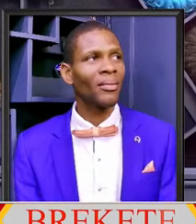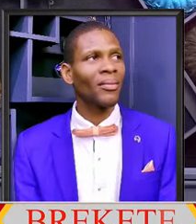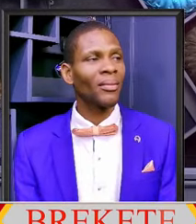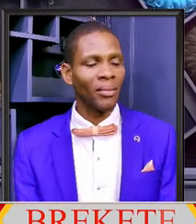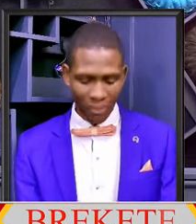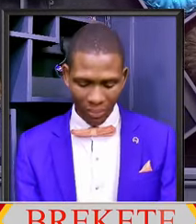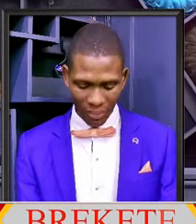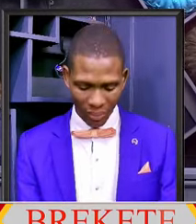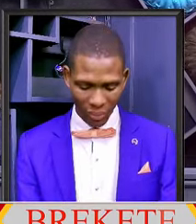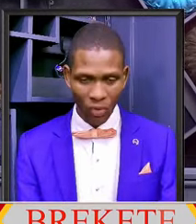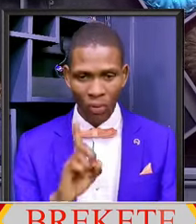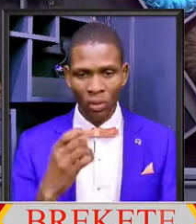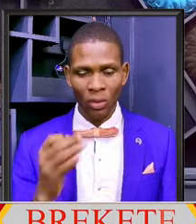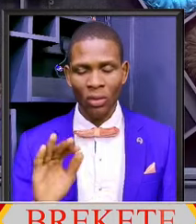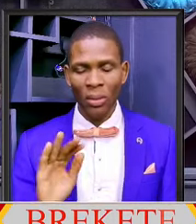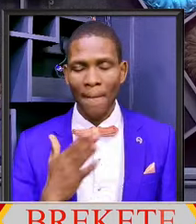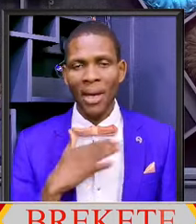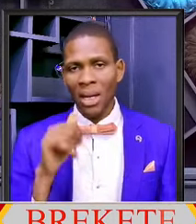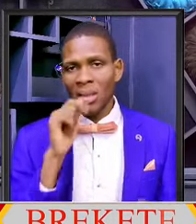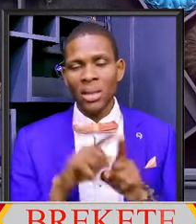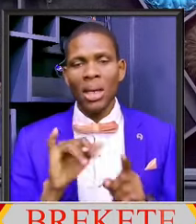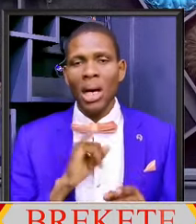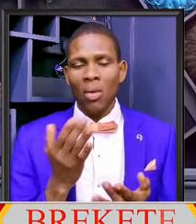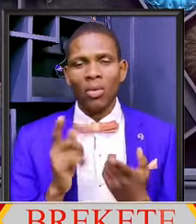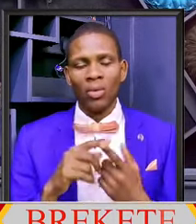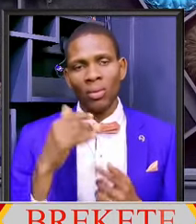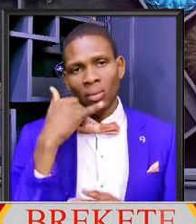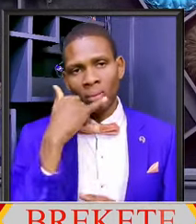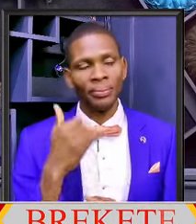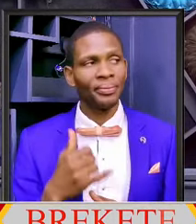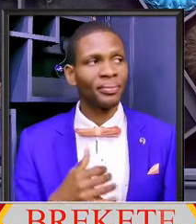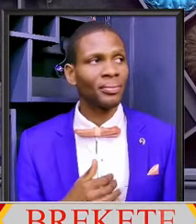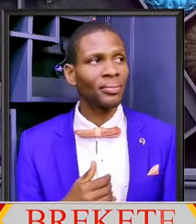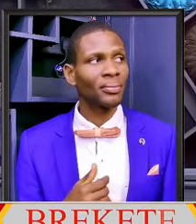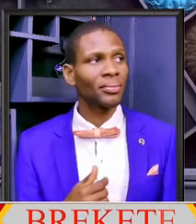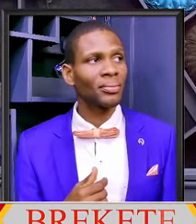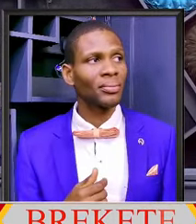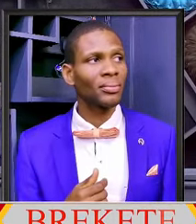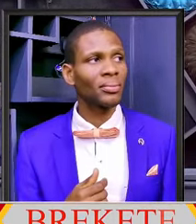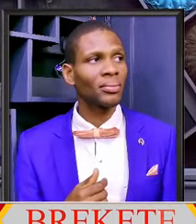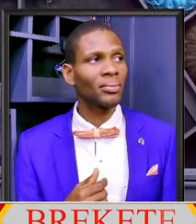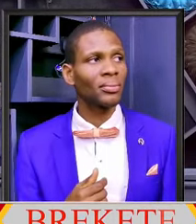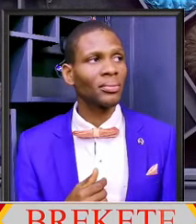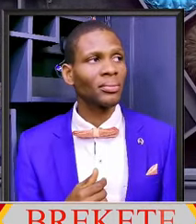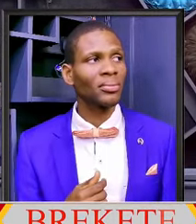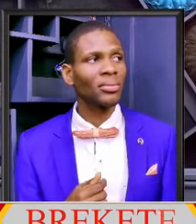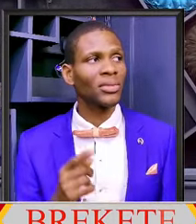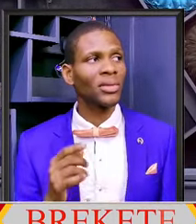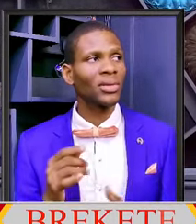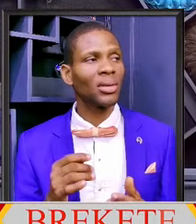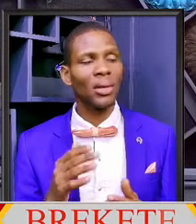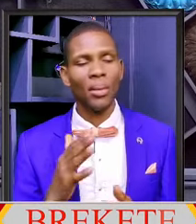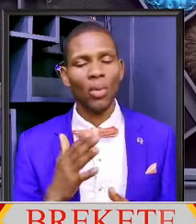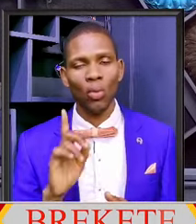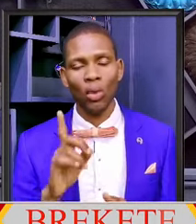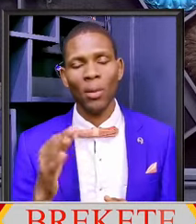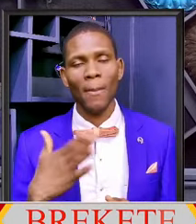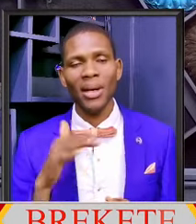Now, one of my sisters I won't call. Hey. Now, one of my sisters I go